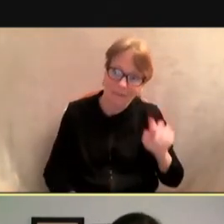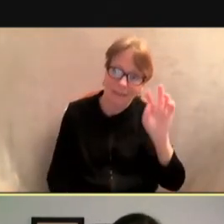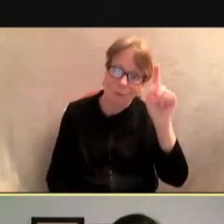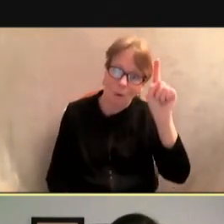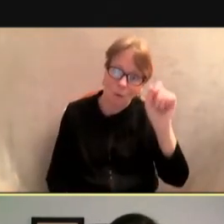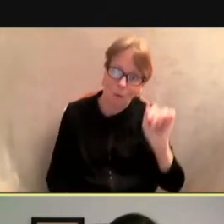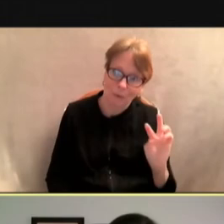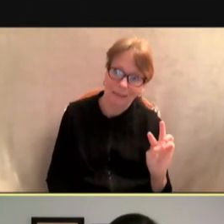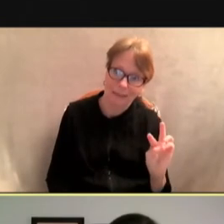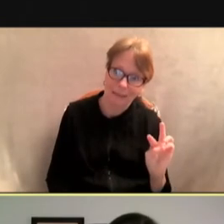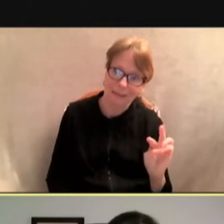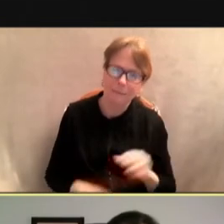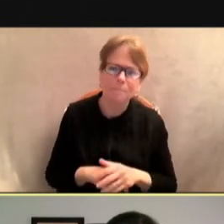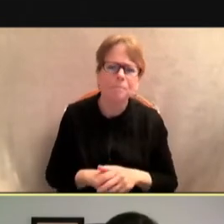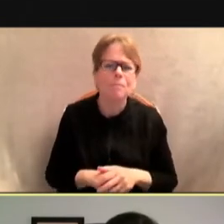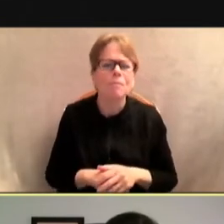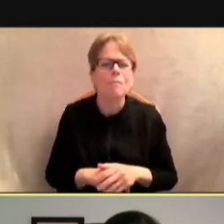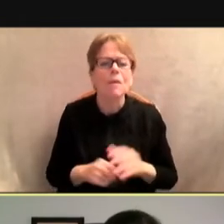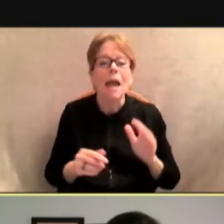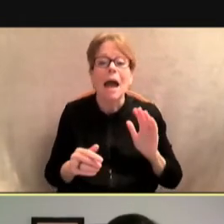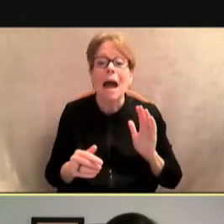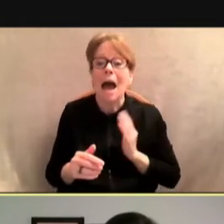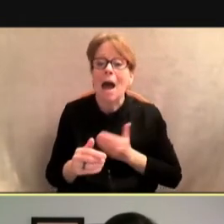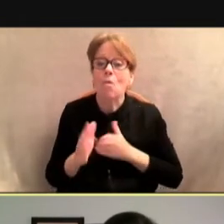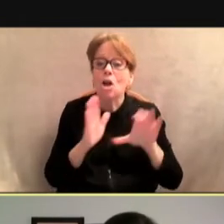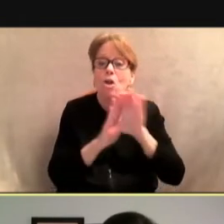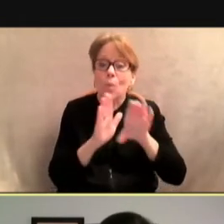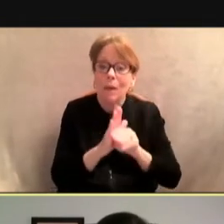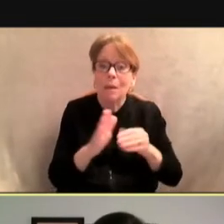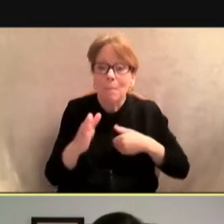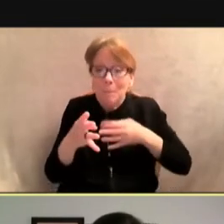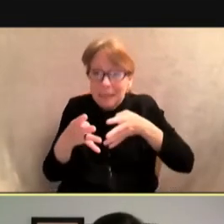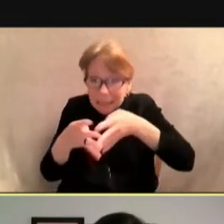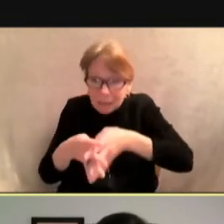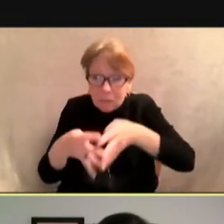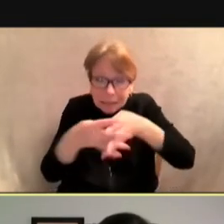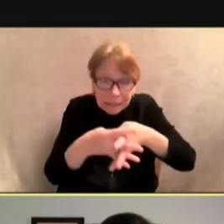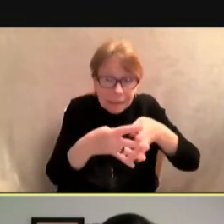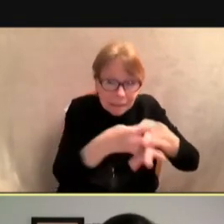learned through curricular integration has been that